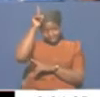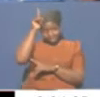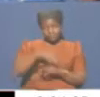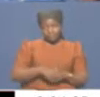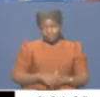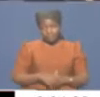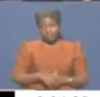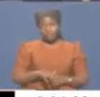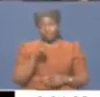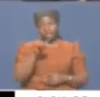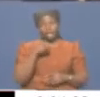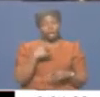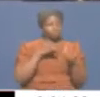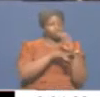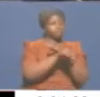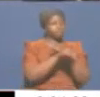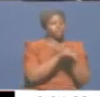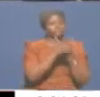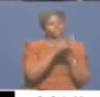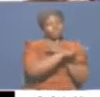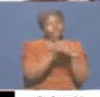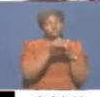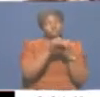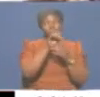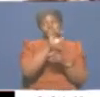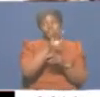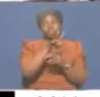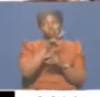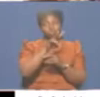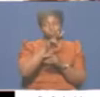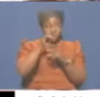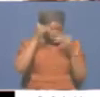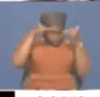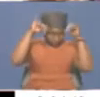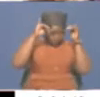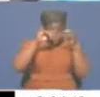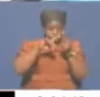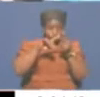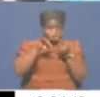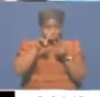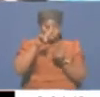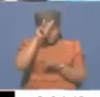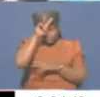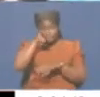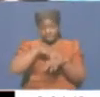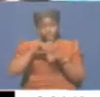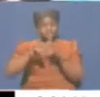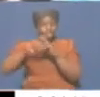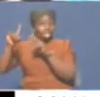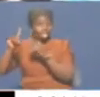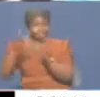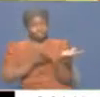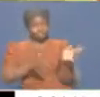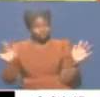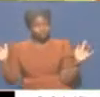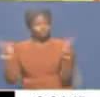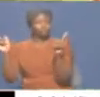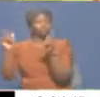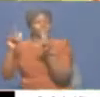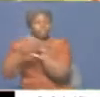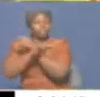a home in the area and made away with 32 herds of cattle and 2 sheep. And as they were driving away, the stolen animals towards Laikipia Nature